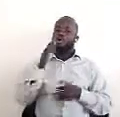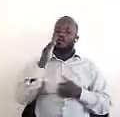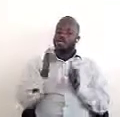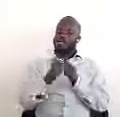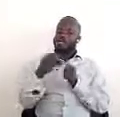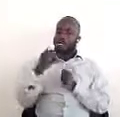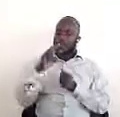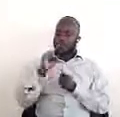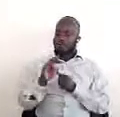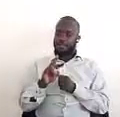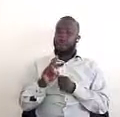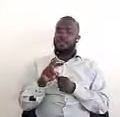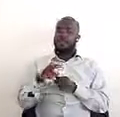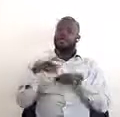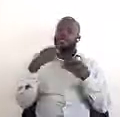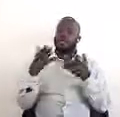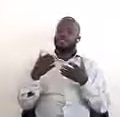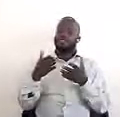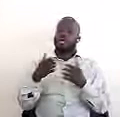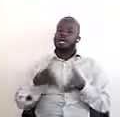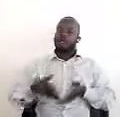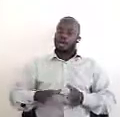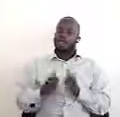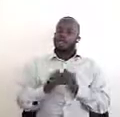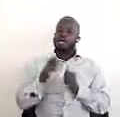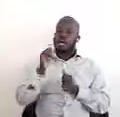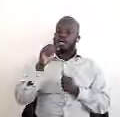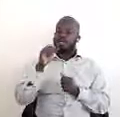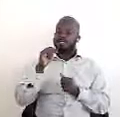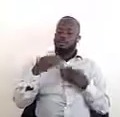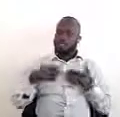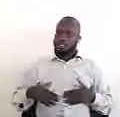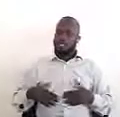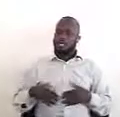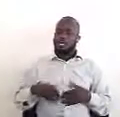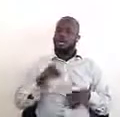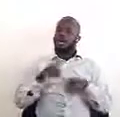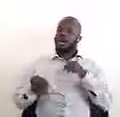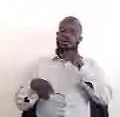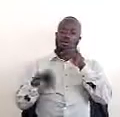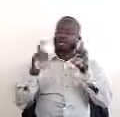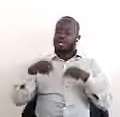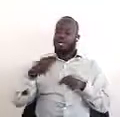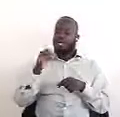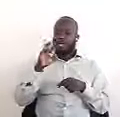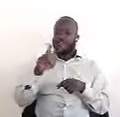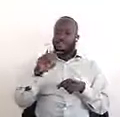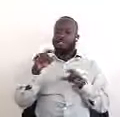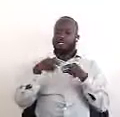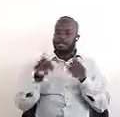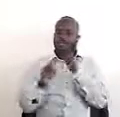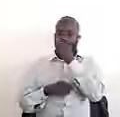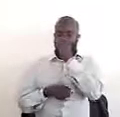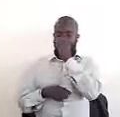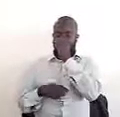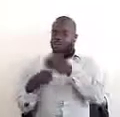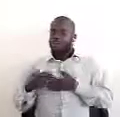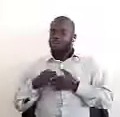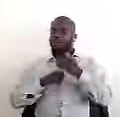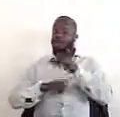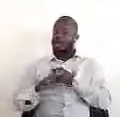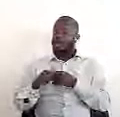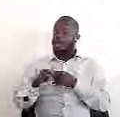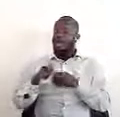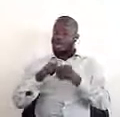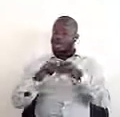born to mothers with HIV are therefore born with HIV antibodies, though not necessarily HIV itself.